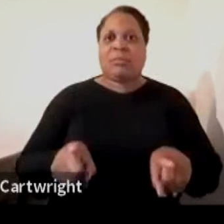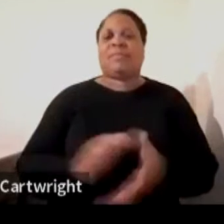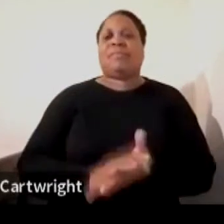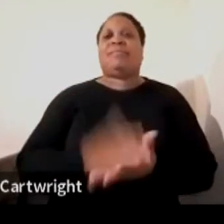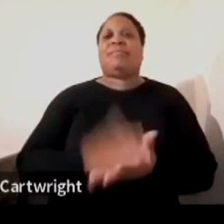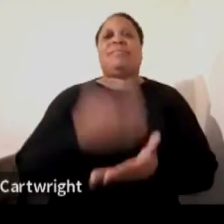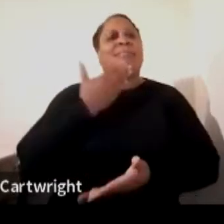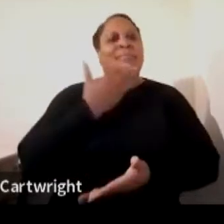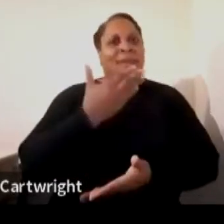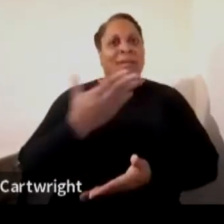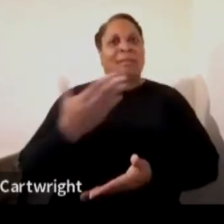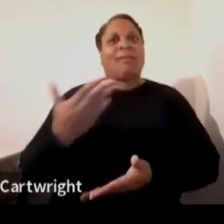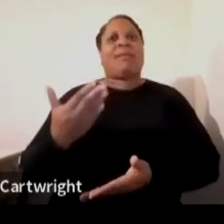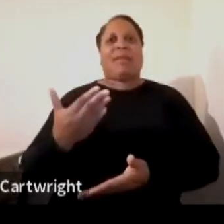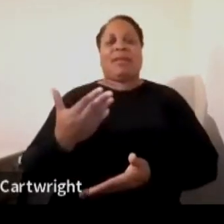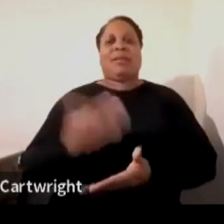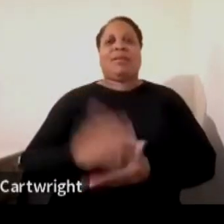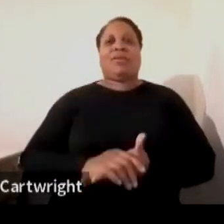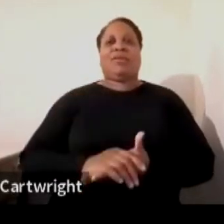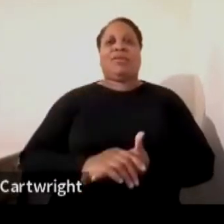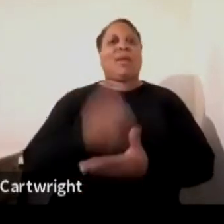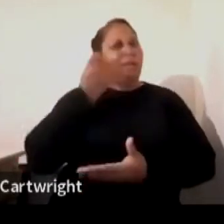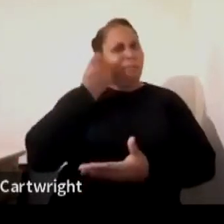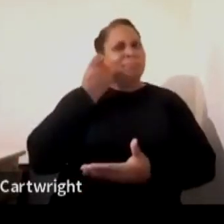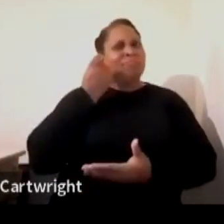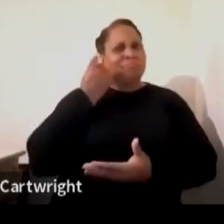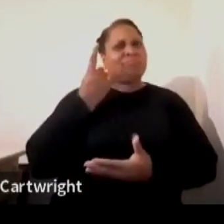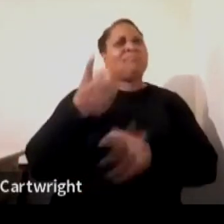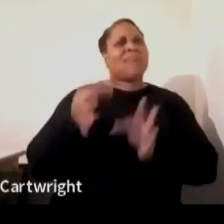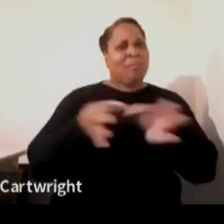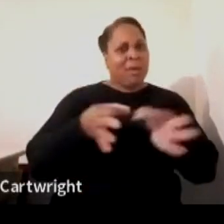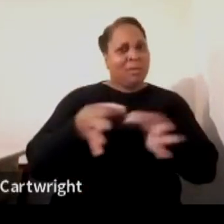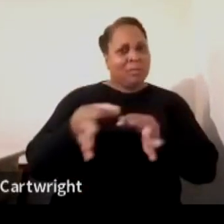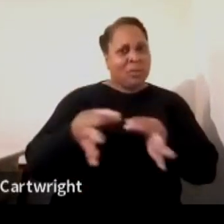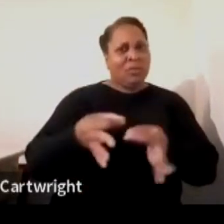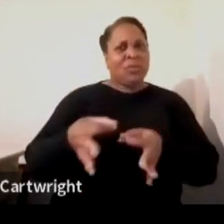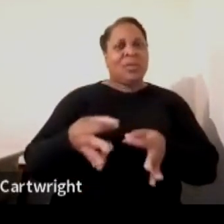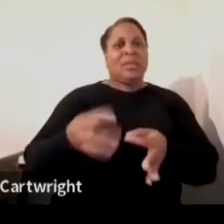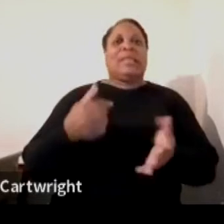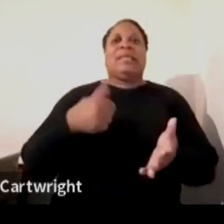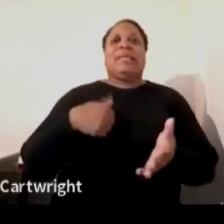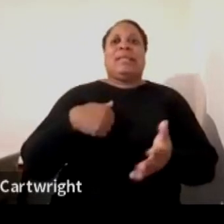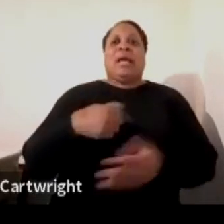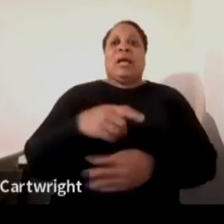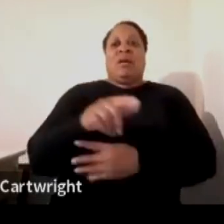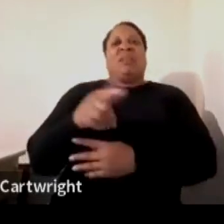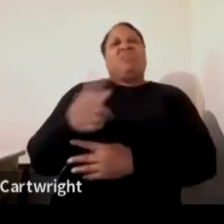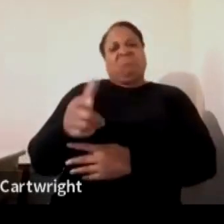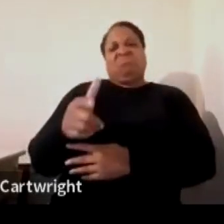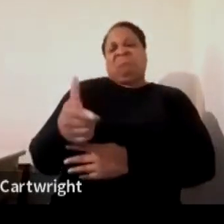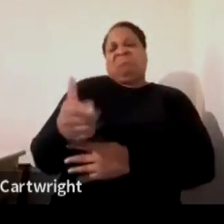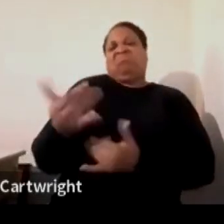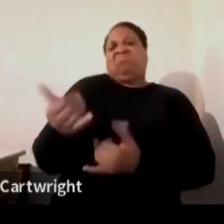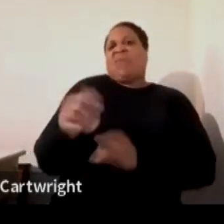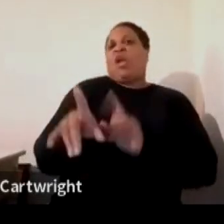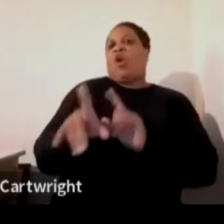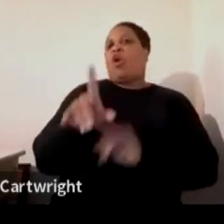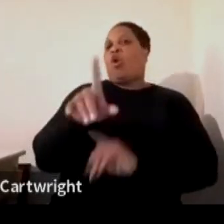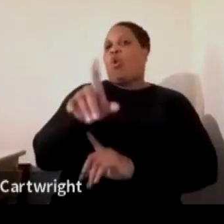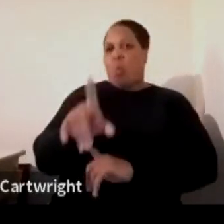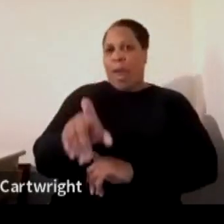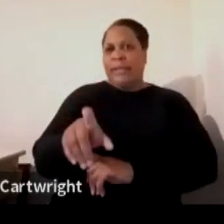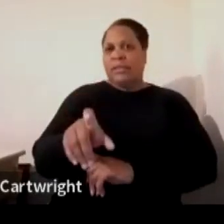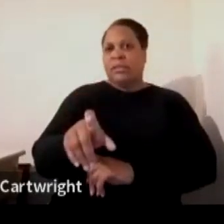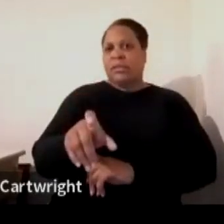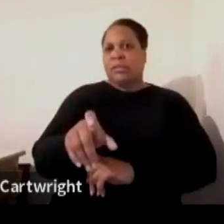much for that comprehensive overview. So I'm just going to go to some questions that we're receiving here